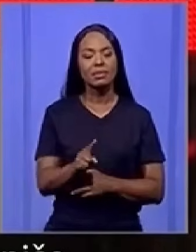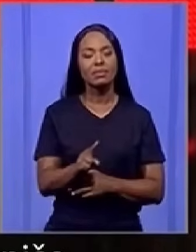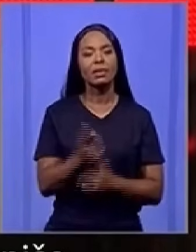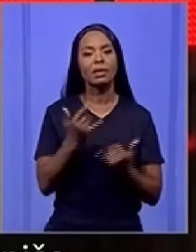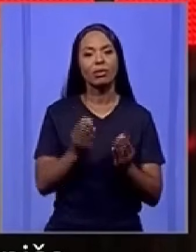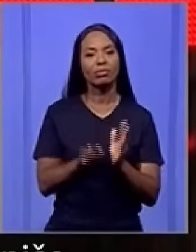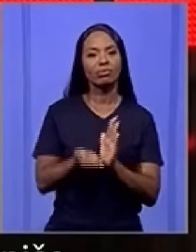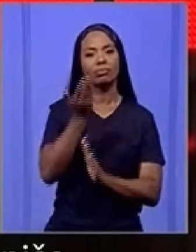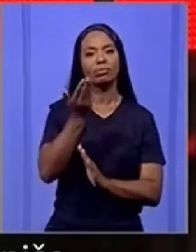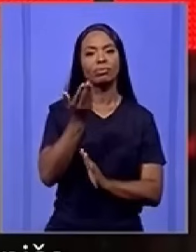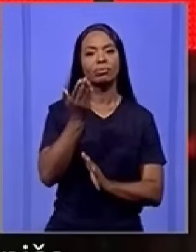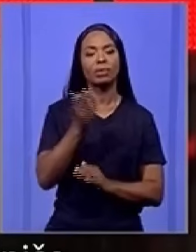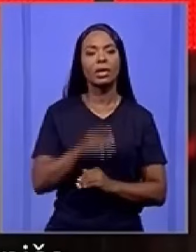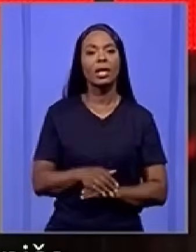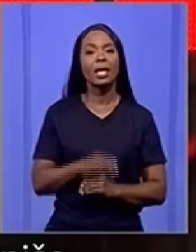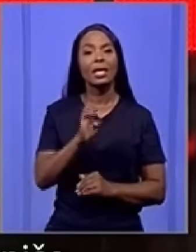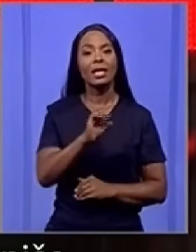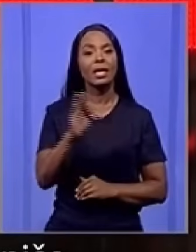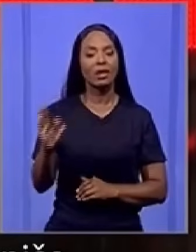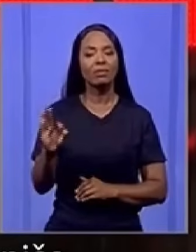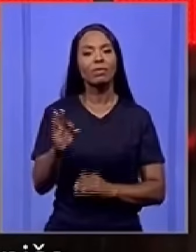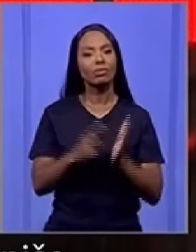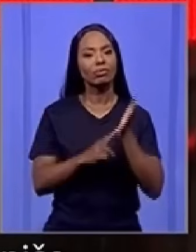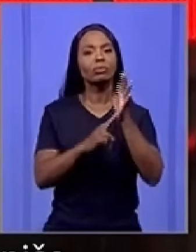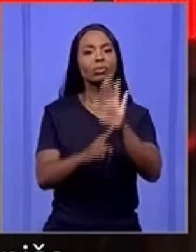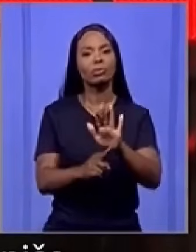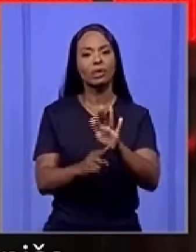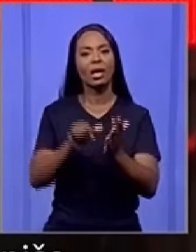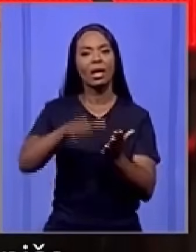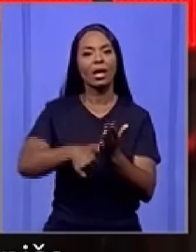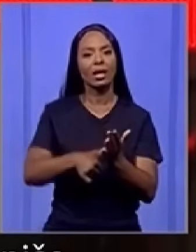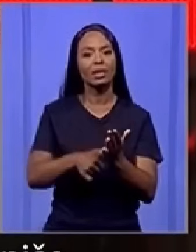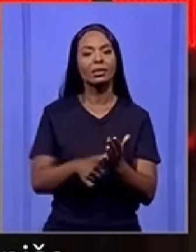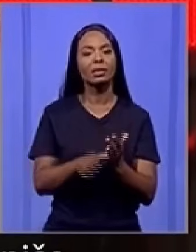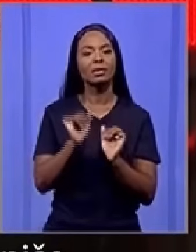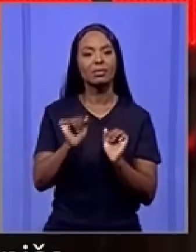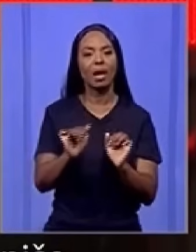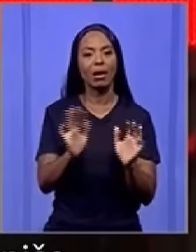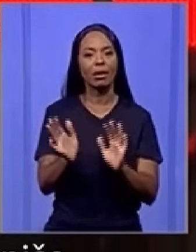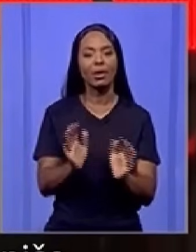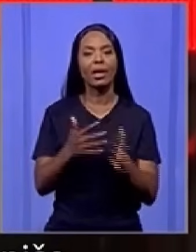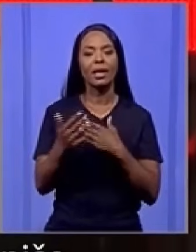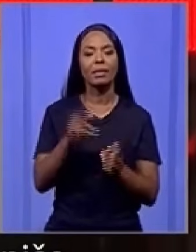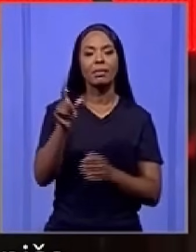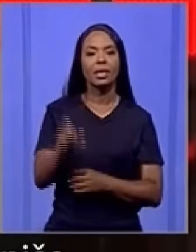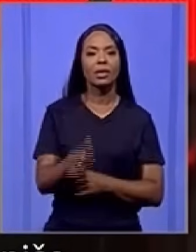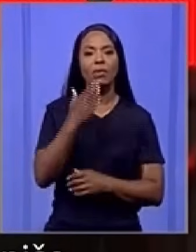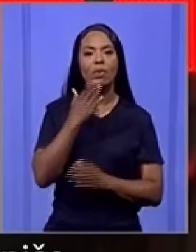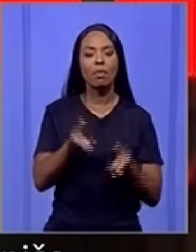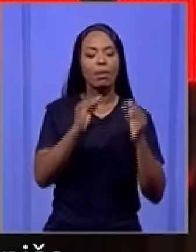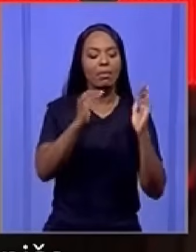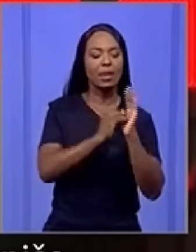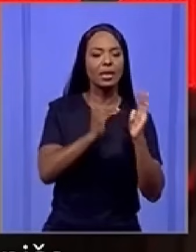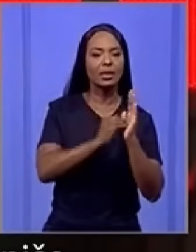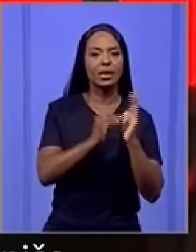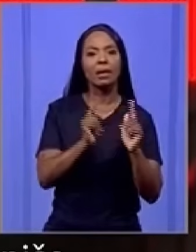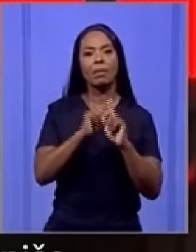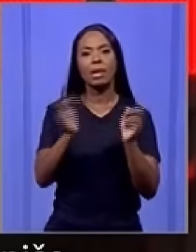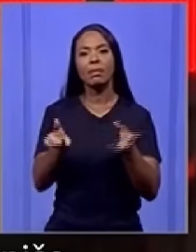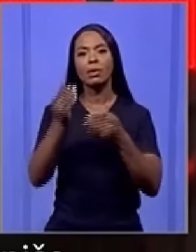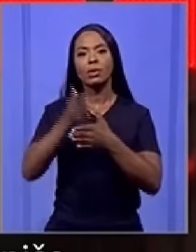EFF will introduce a graduate fund. Anyone who gets matric and can't get